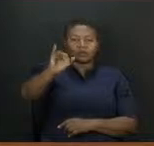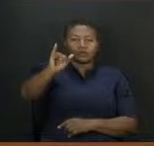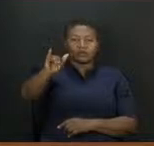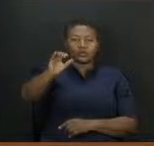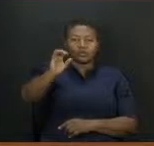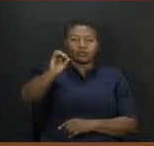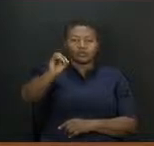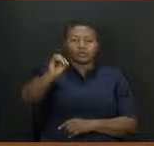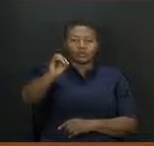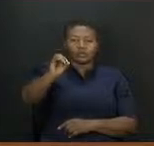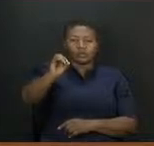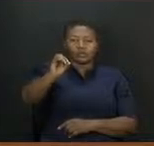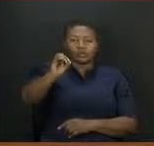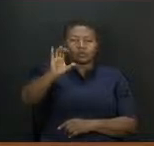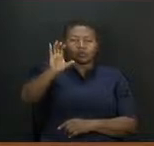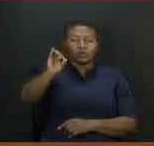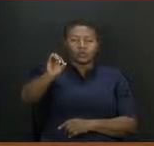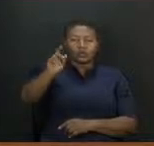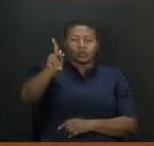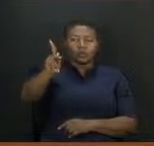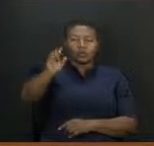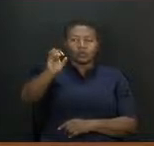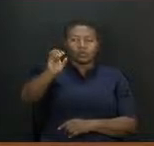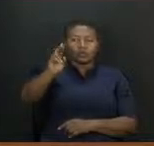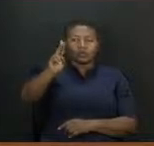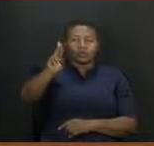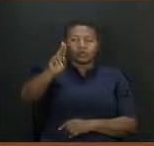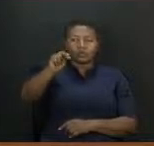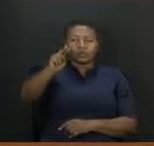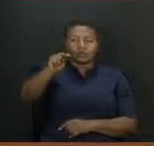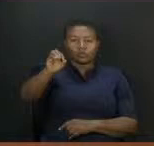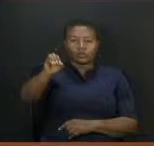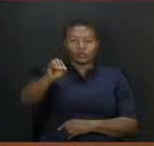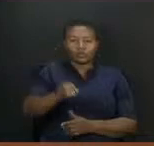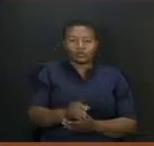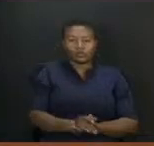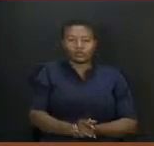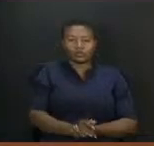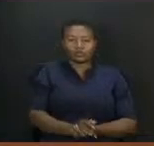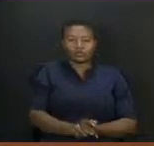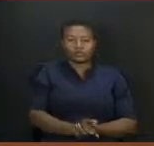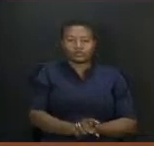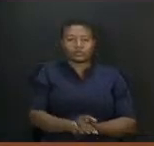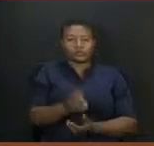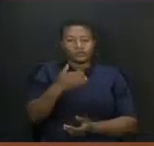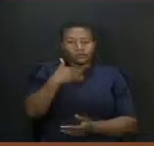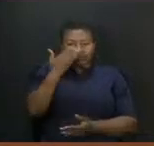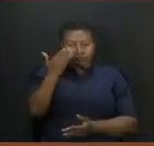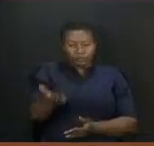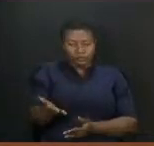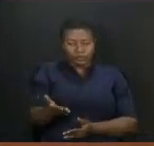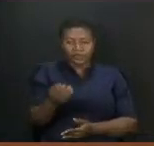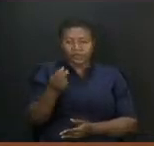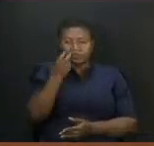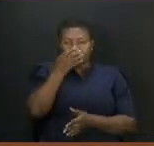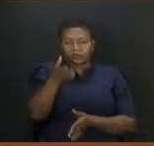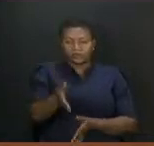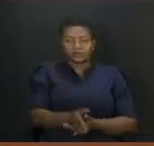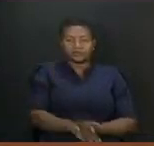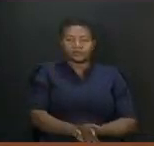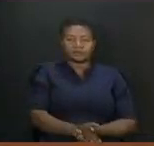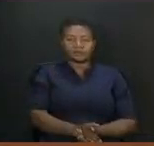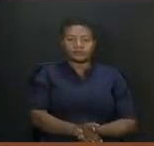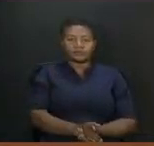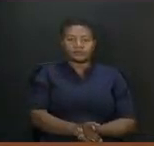Is the honourable member present in the House? If you are, you have the floor. Mr. Speaker.